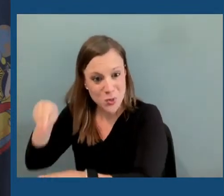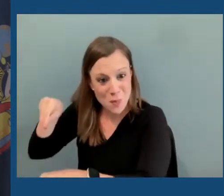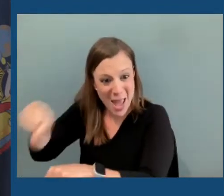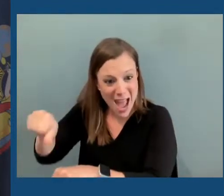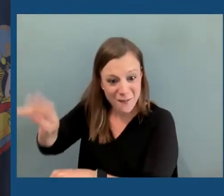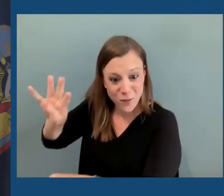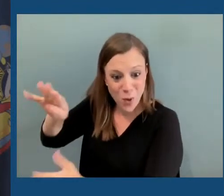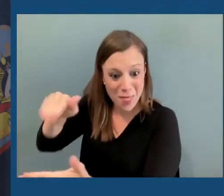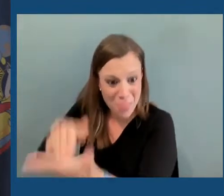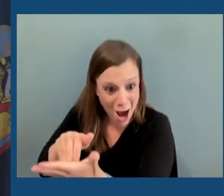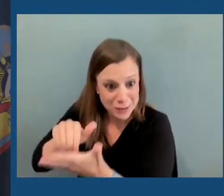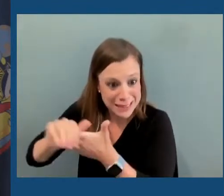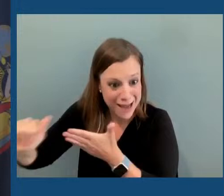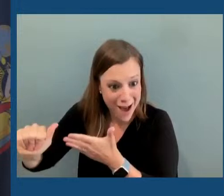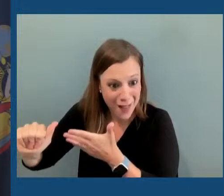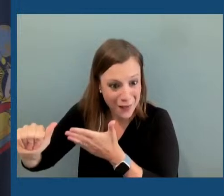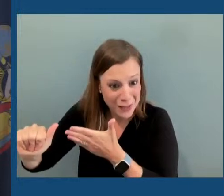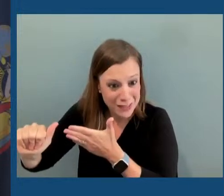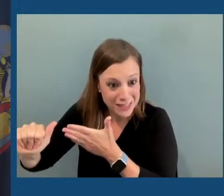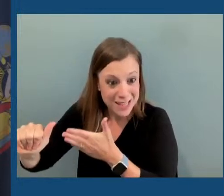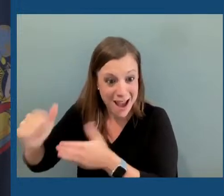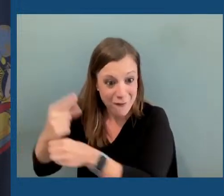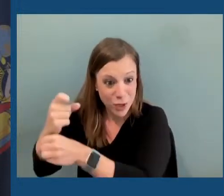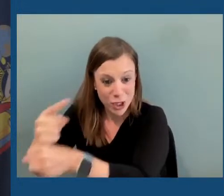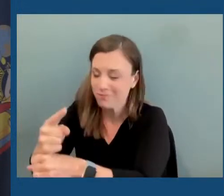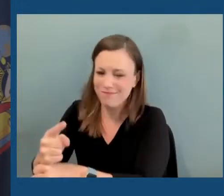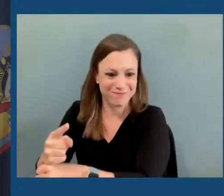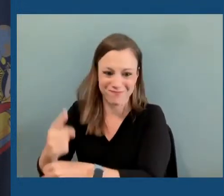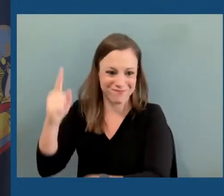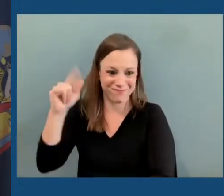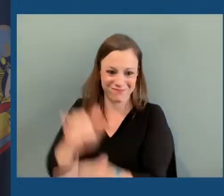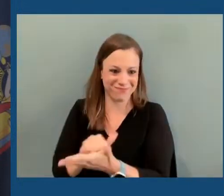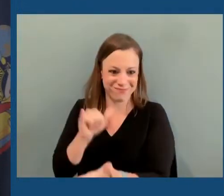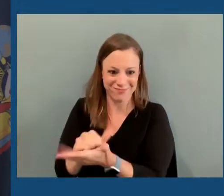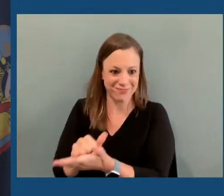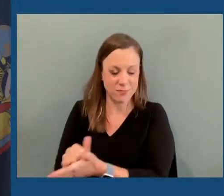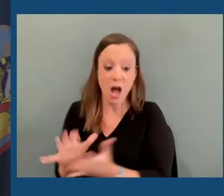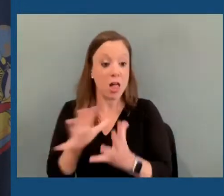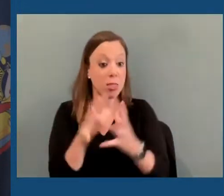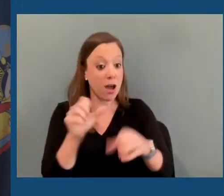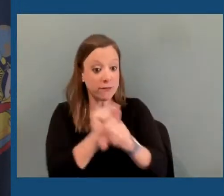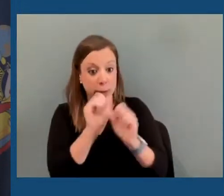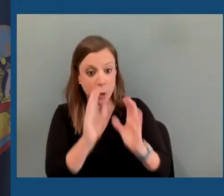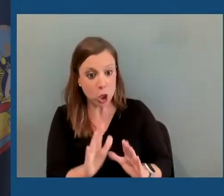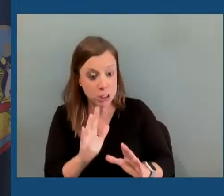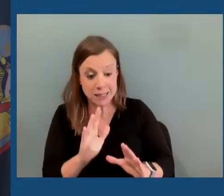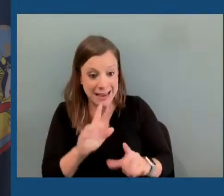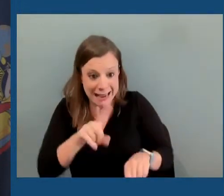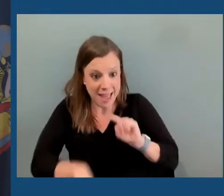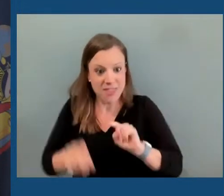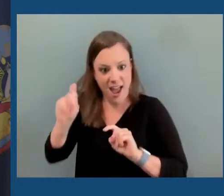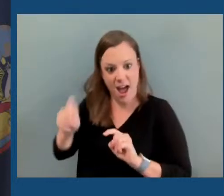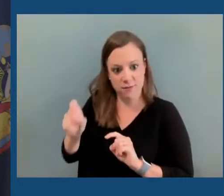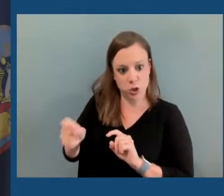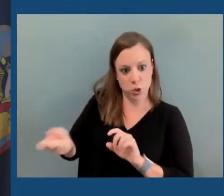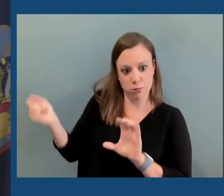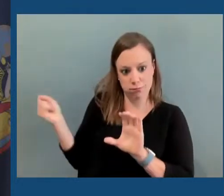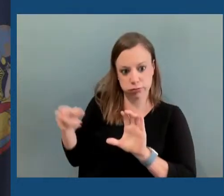Police officers can't, firefighters can't, a lot of laborers can't. They have to put the tools in the back seat and drive to their